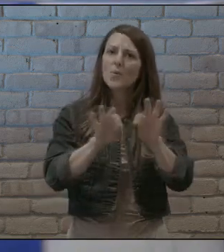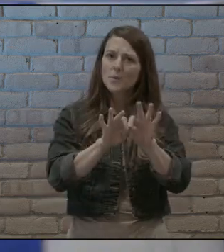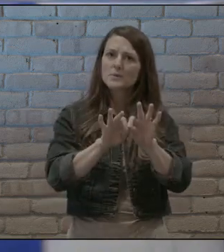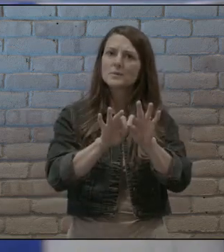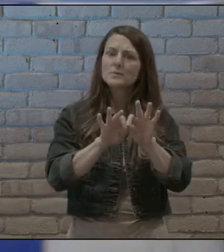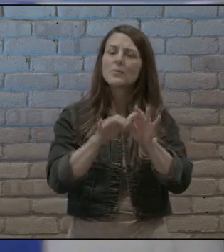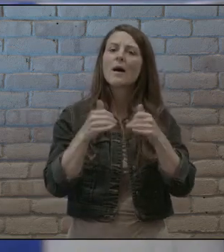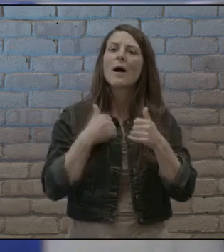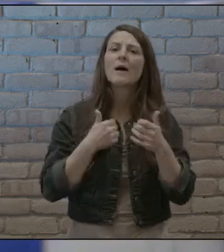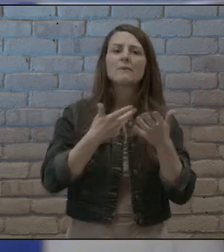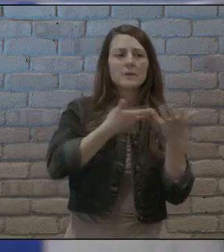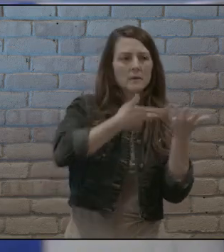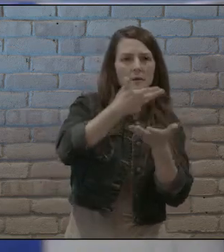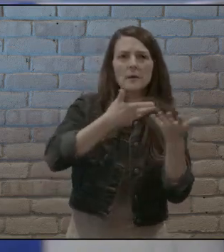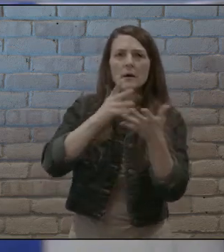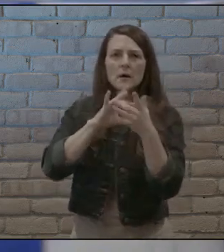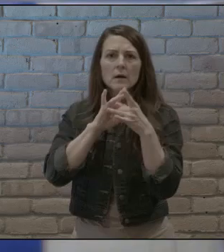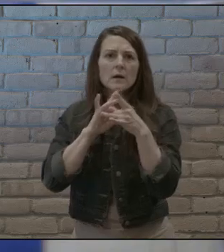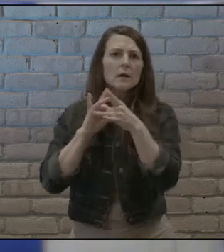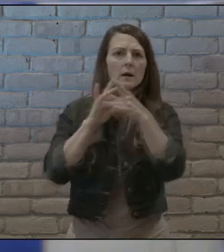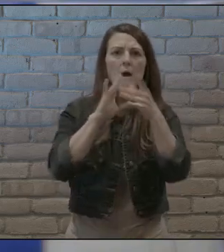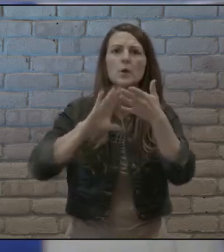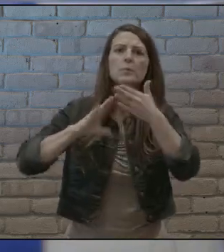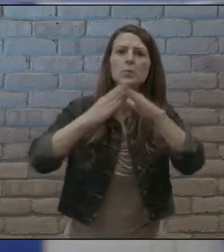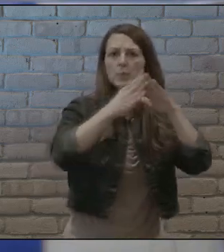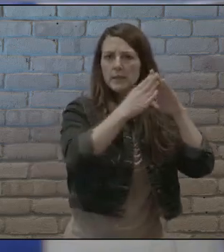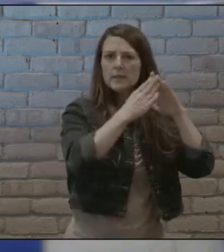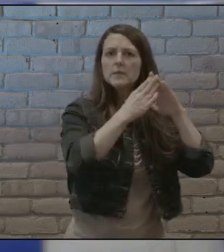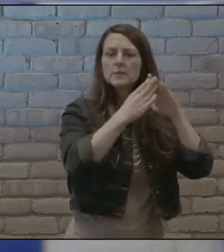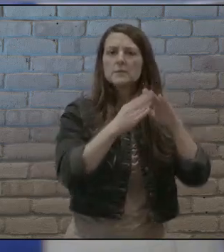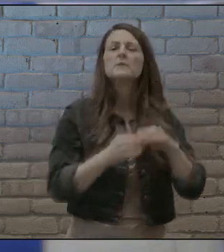community. And so it's out of this